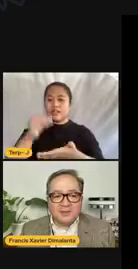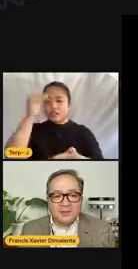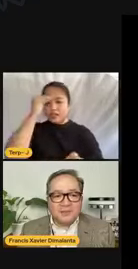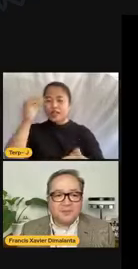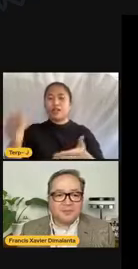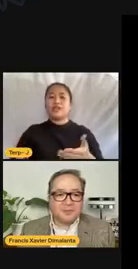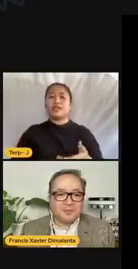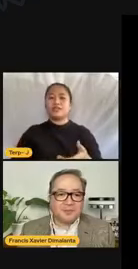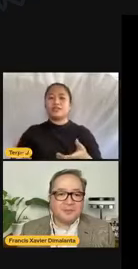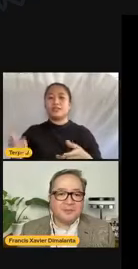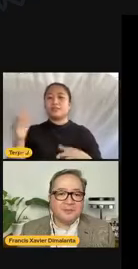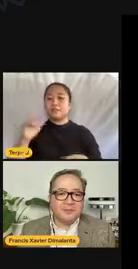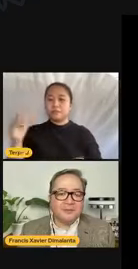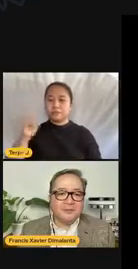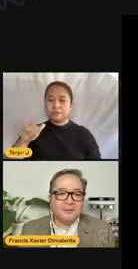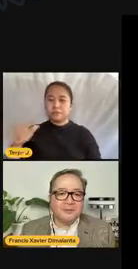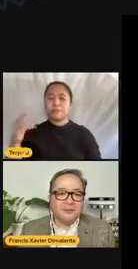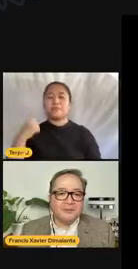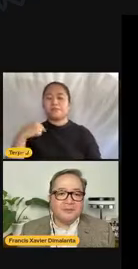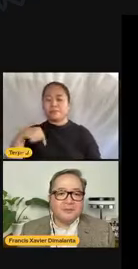us.